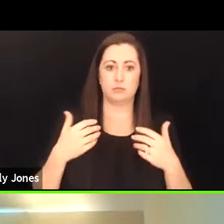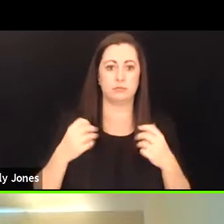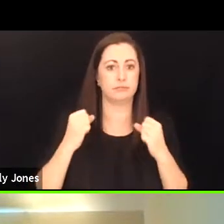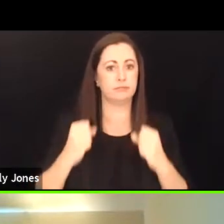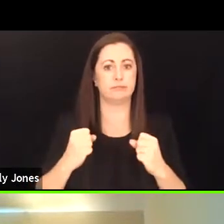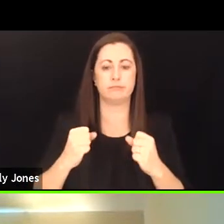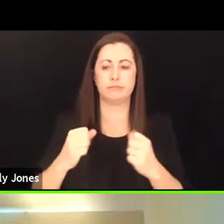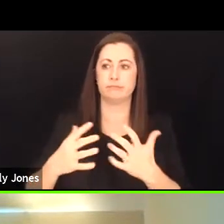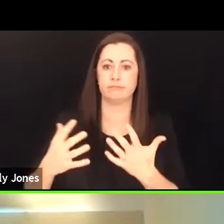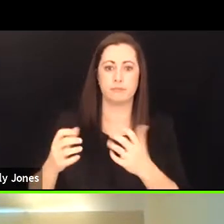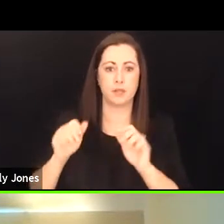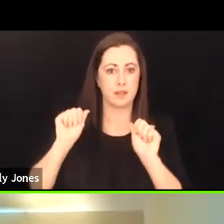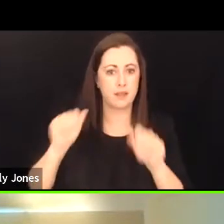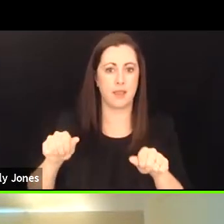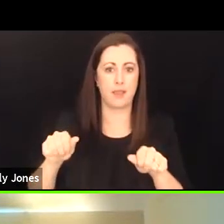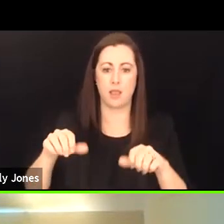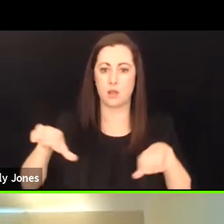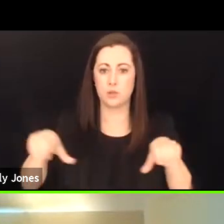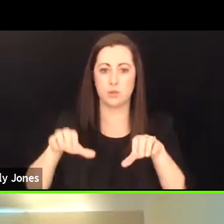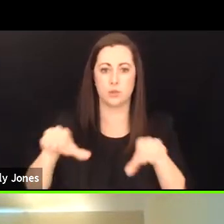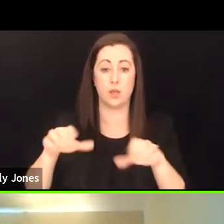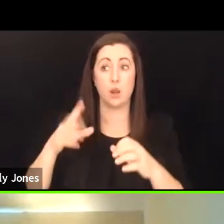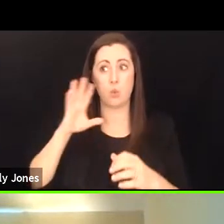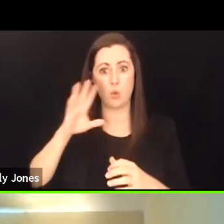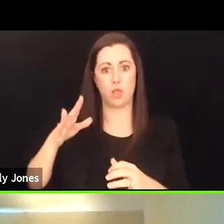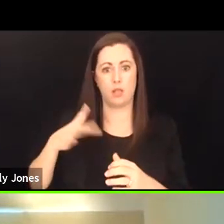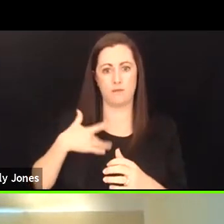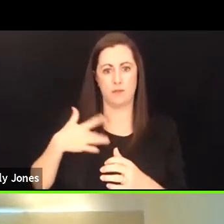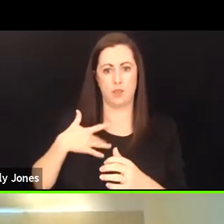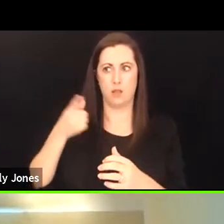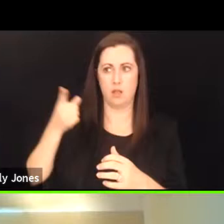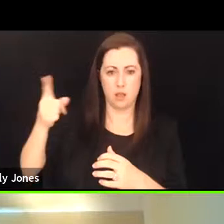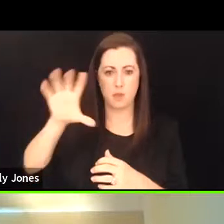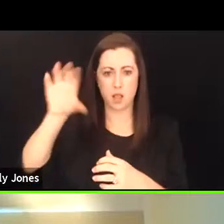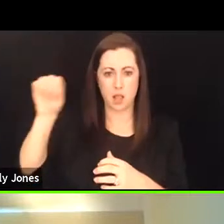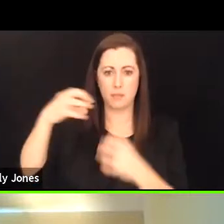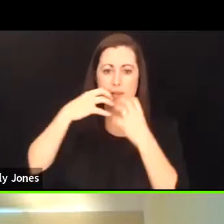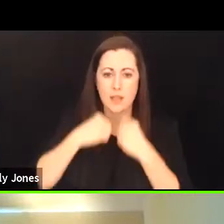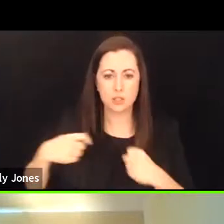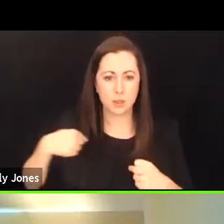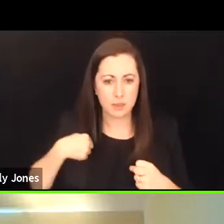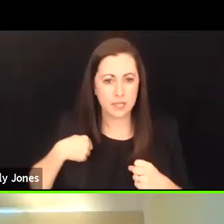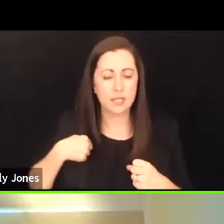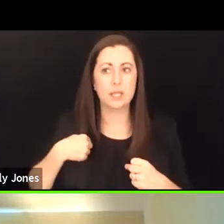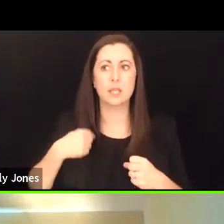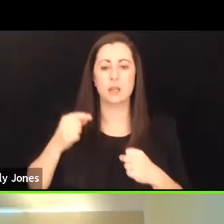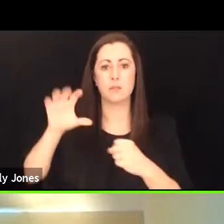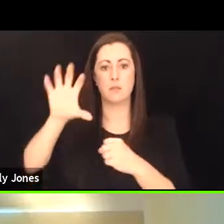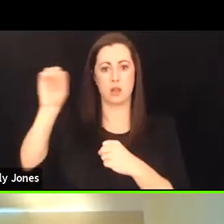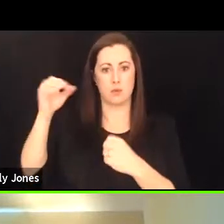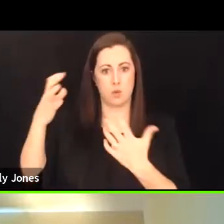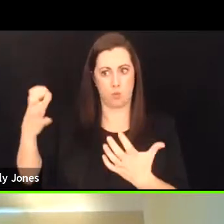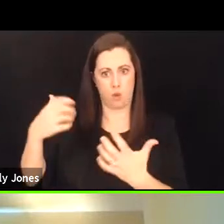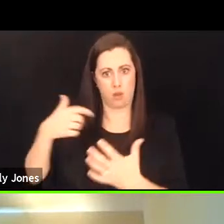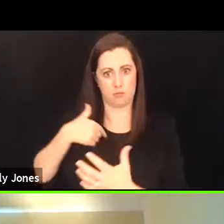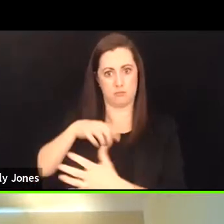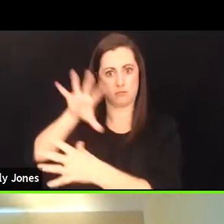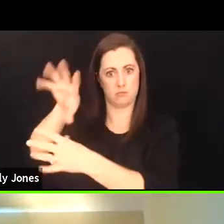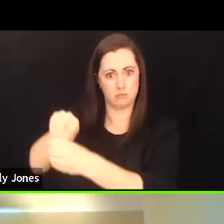That's going to show the employee that their company cares about them, that they want to create a warm and welcoming and